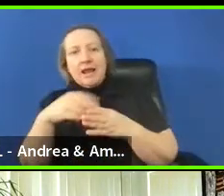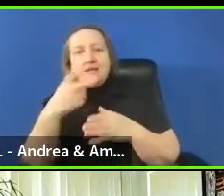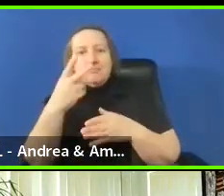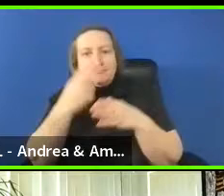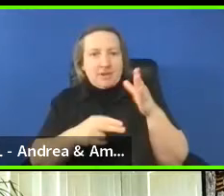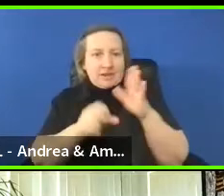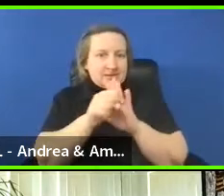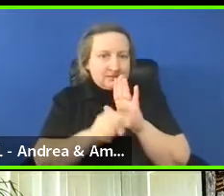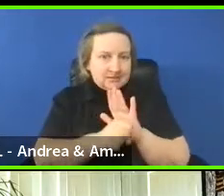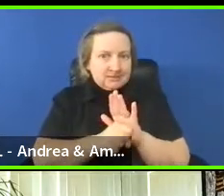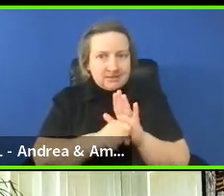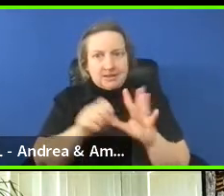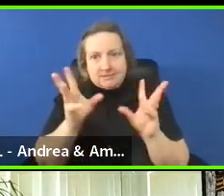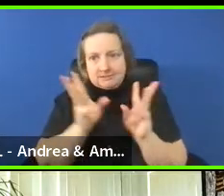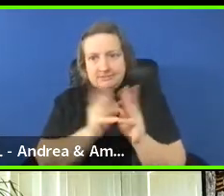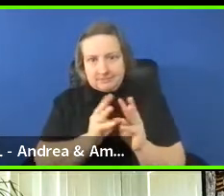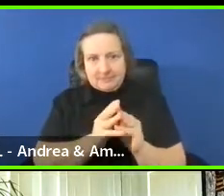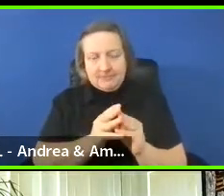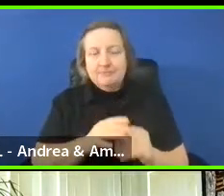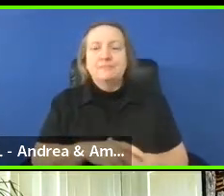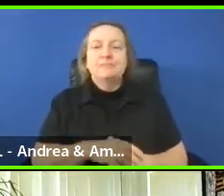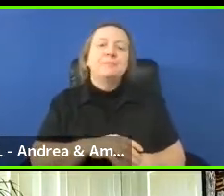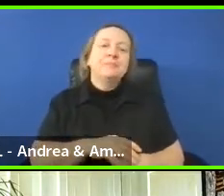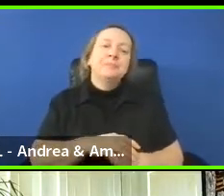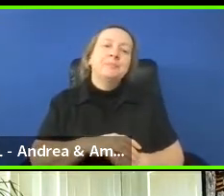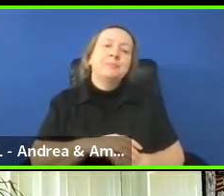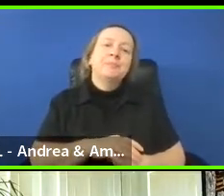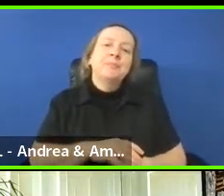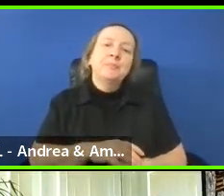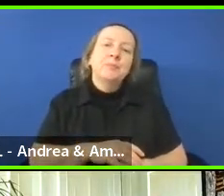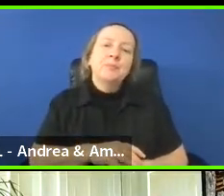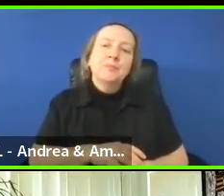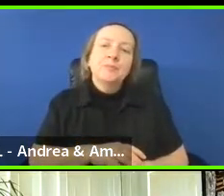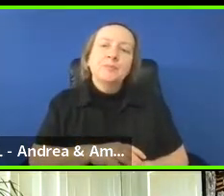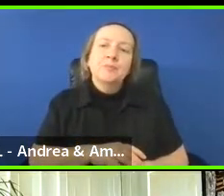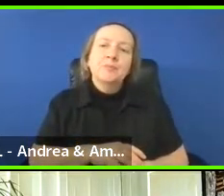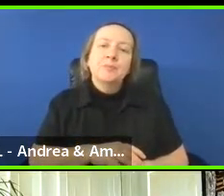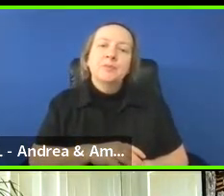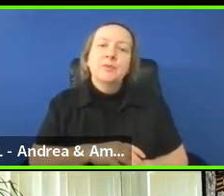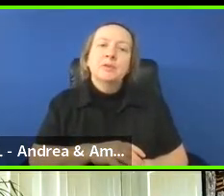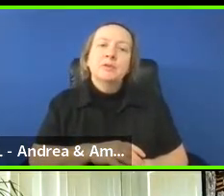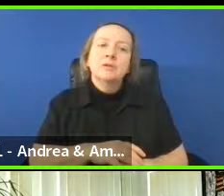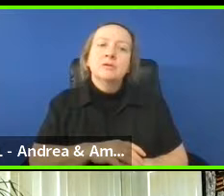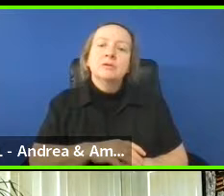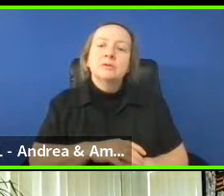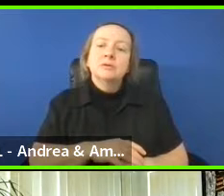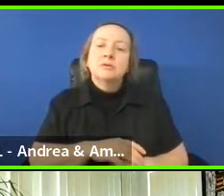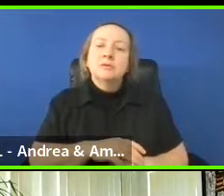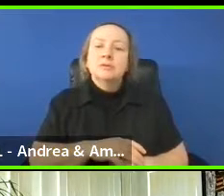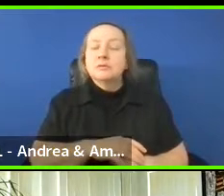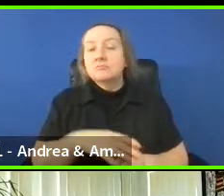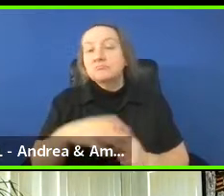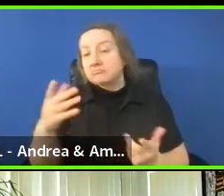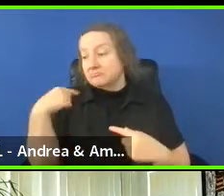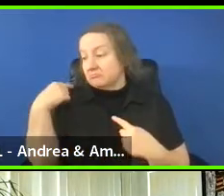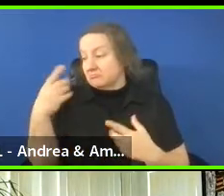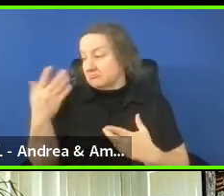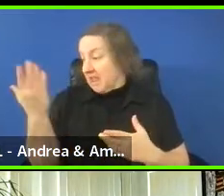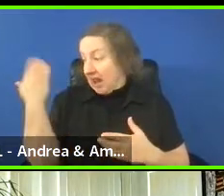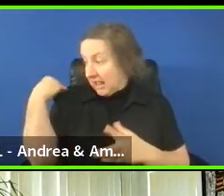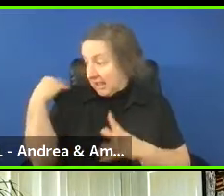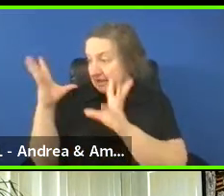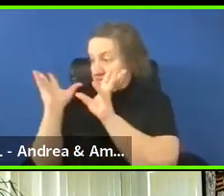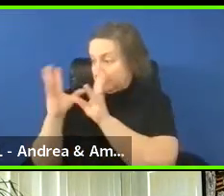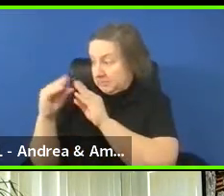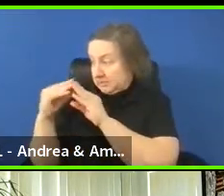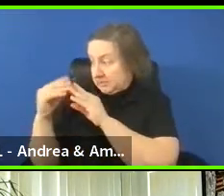setting. So we are also over, since our last meeting,